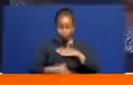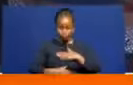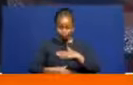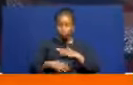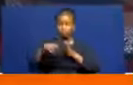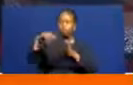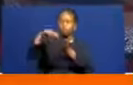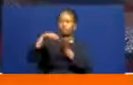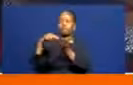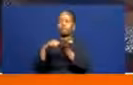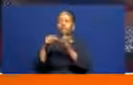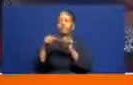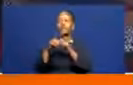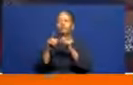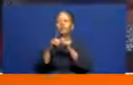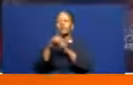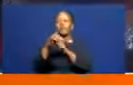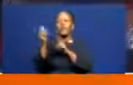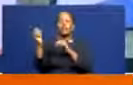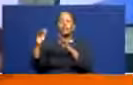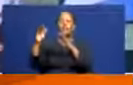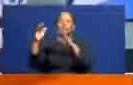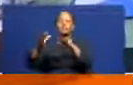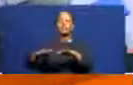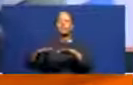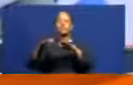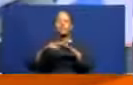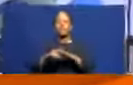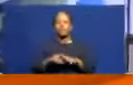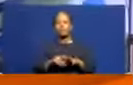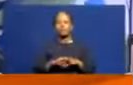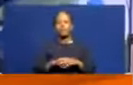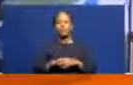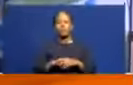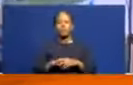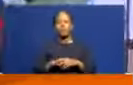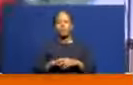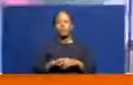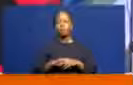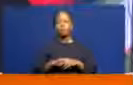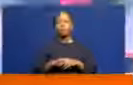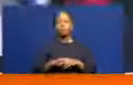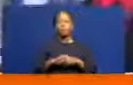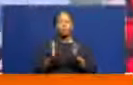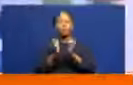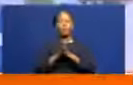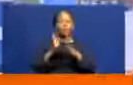and have everybody else take their seats. We'll have the deputy. Asante sana. Let us give a